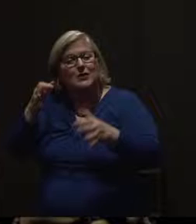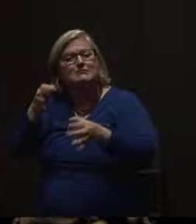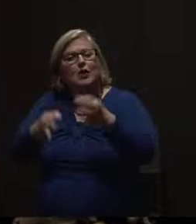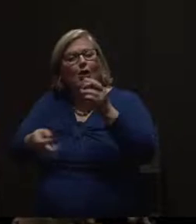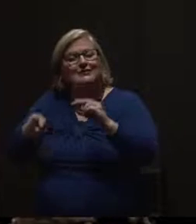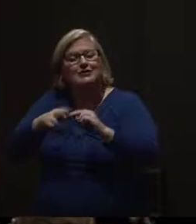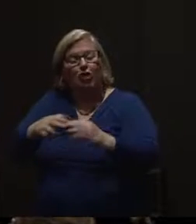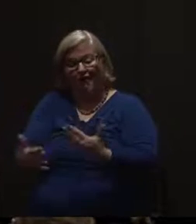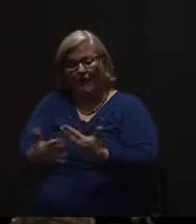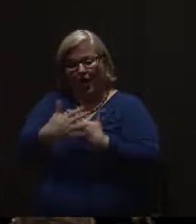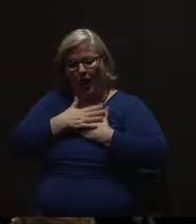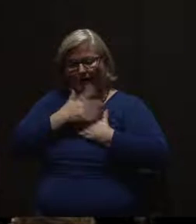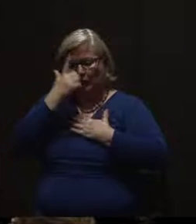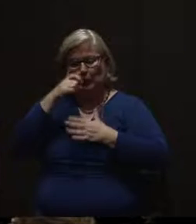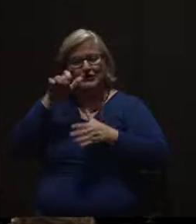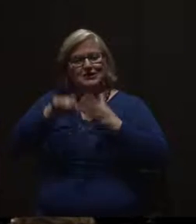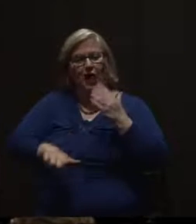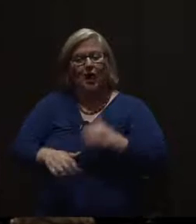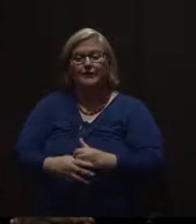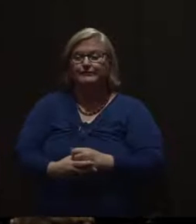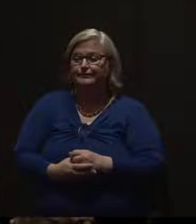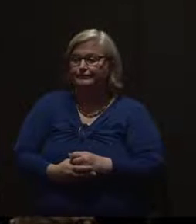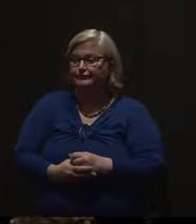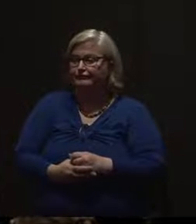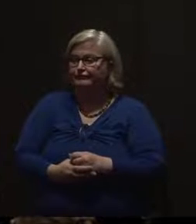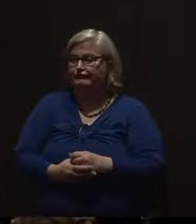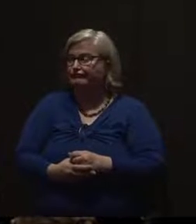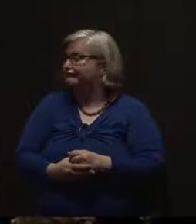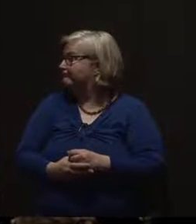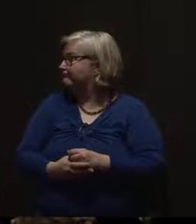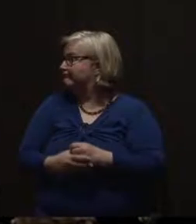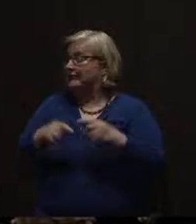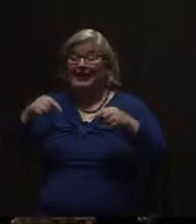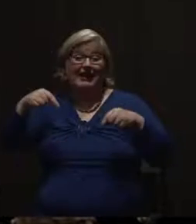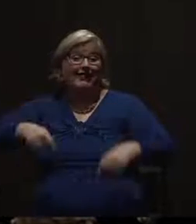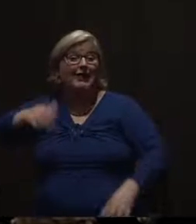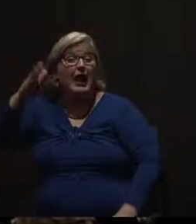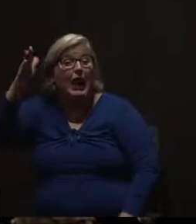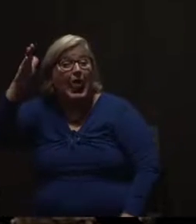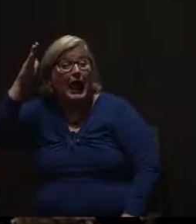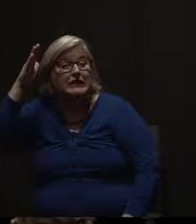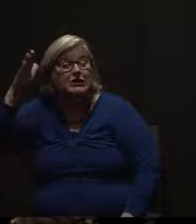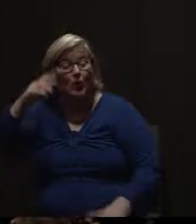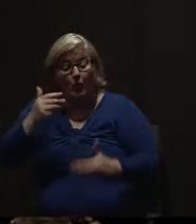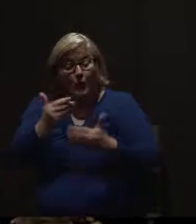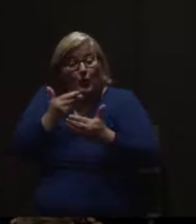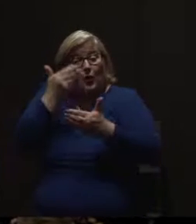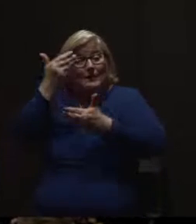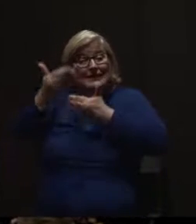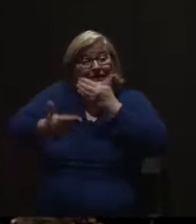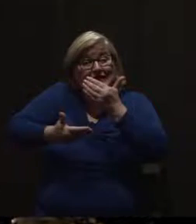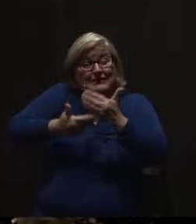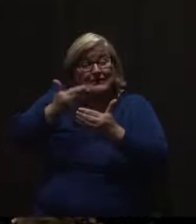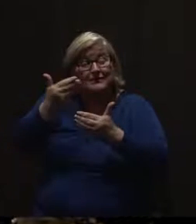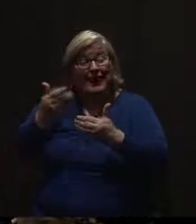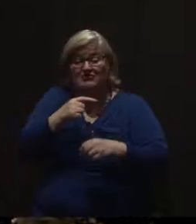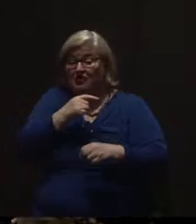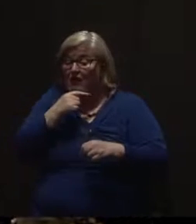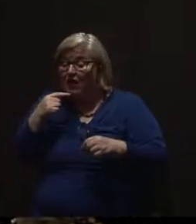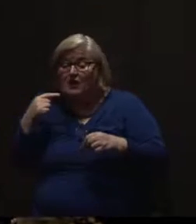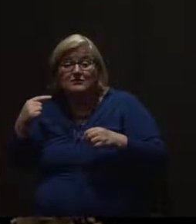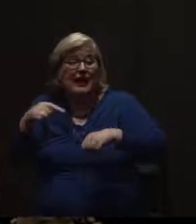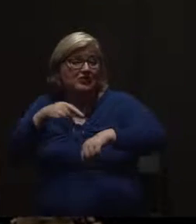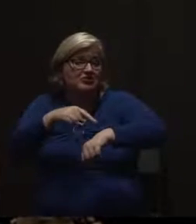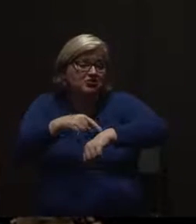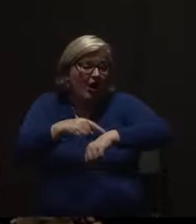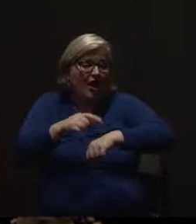differently. I could have started like this. Dear listeners, in this lecture, I would point out the conflict lines of our time. Putin and the corona measures